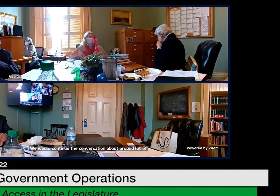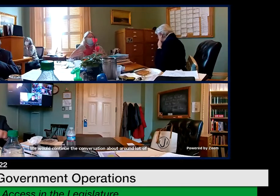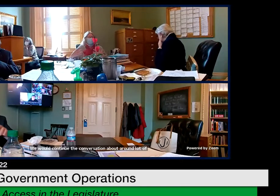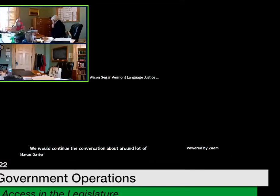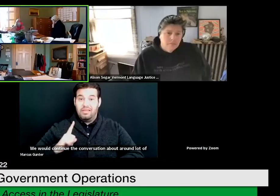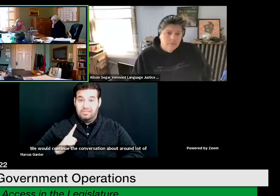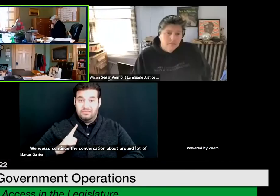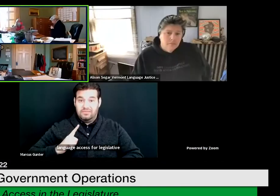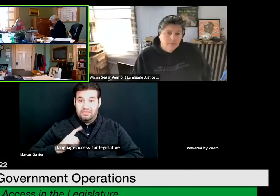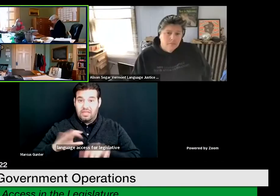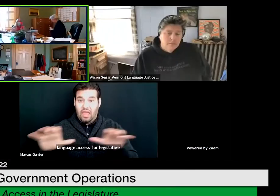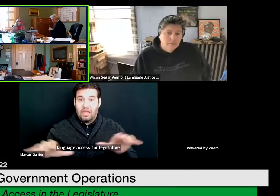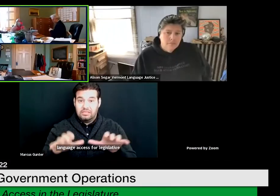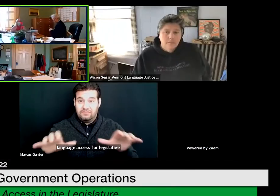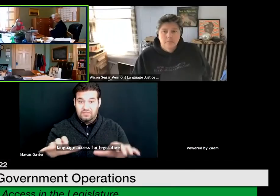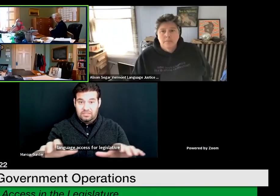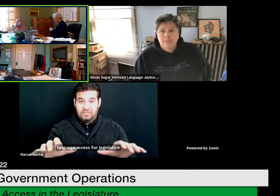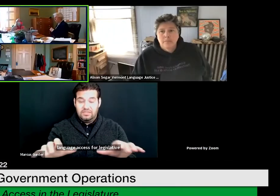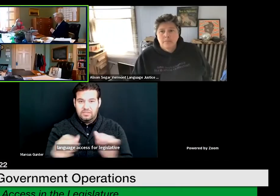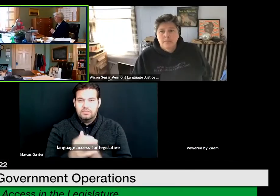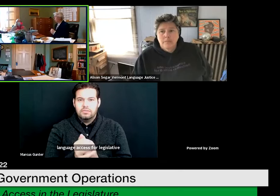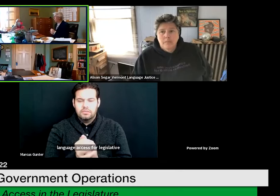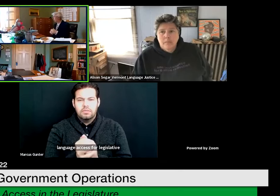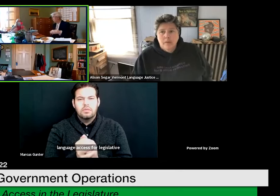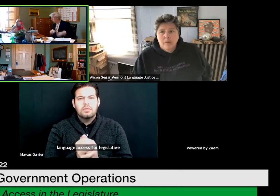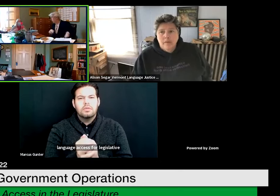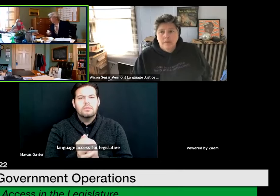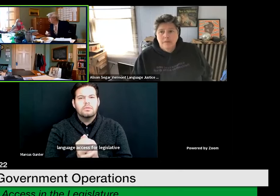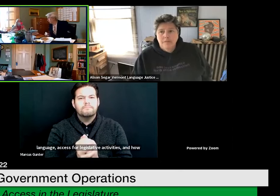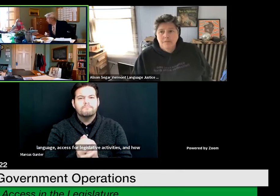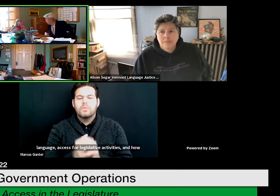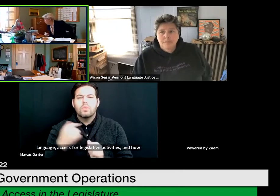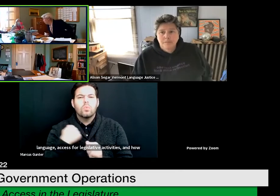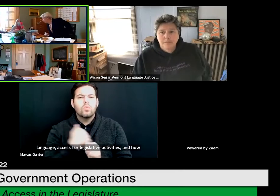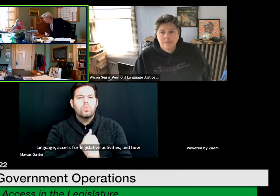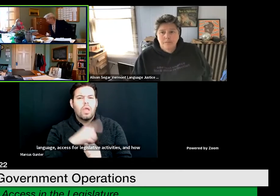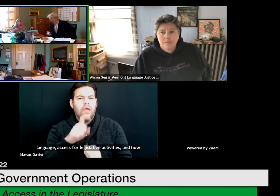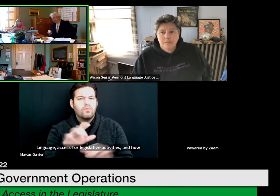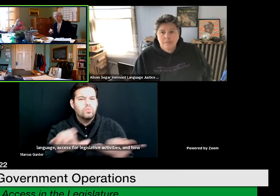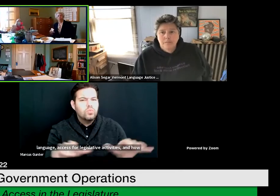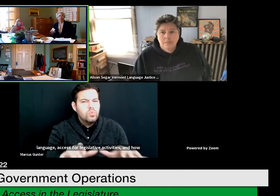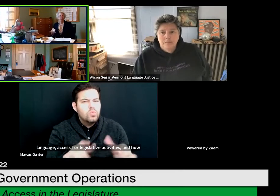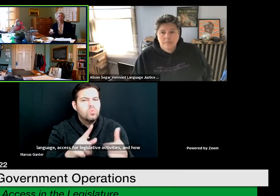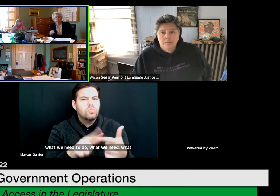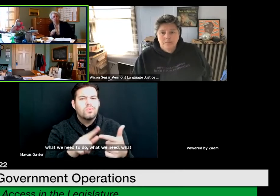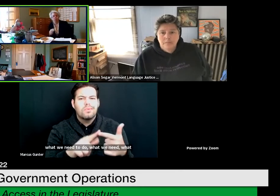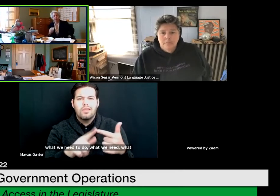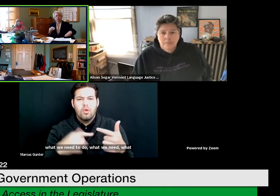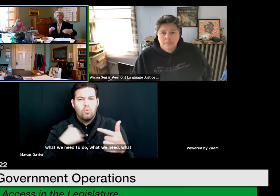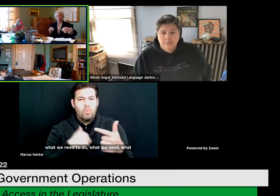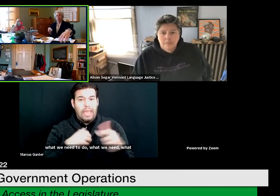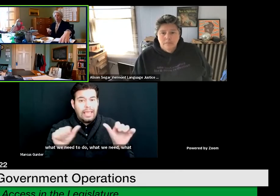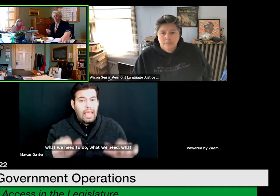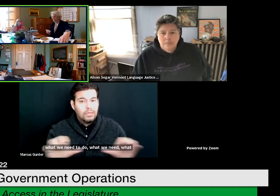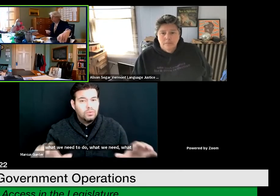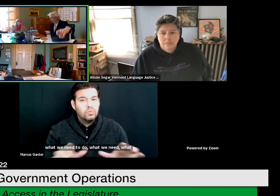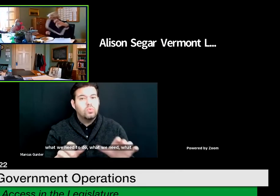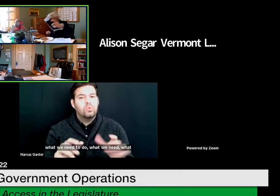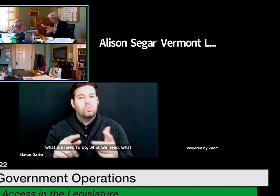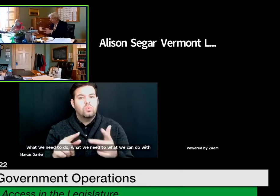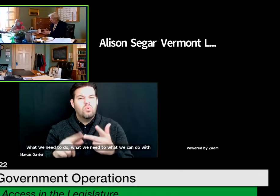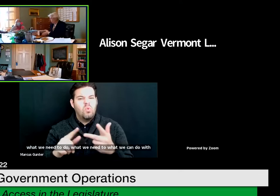activities, and how, what we need to do, what we need, what we can do, what's feasible,